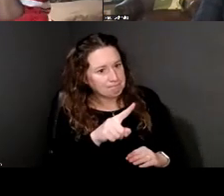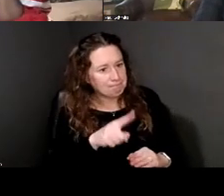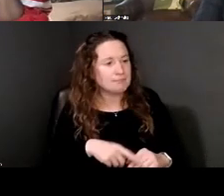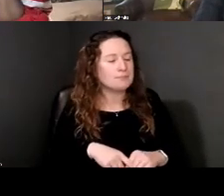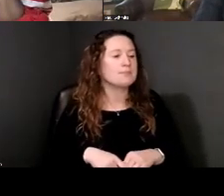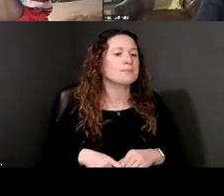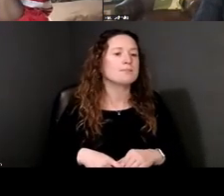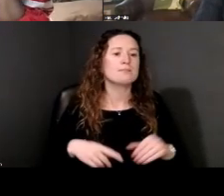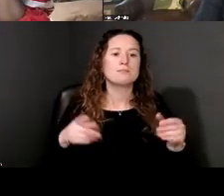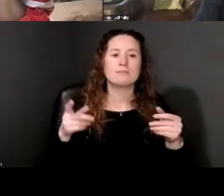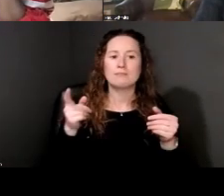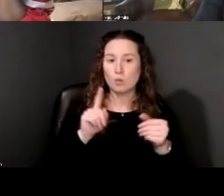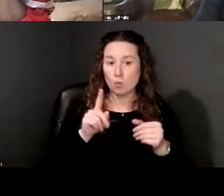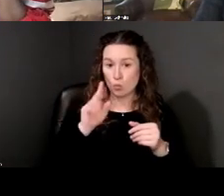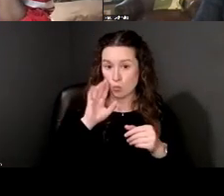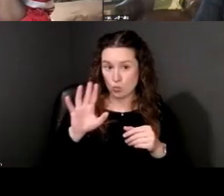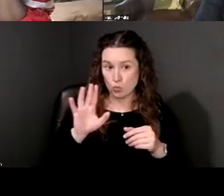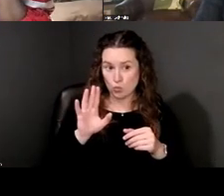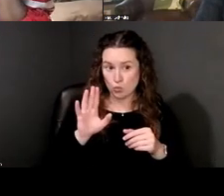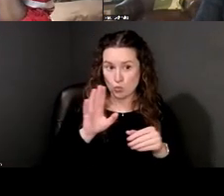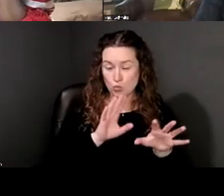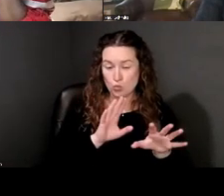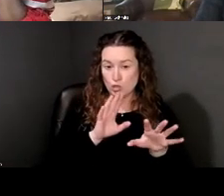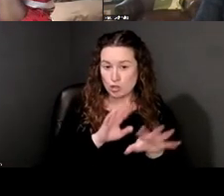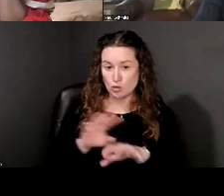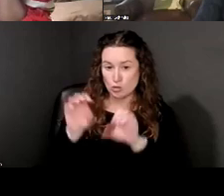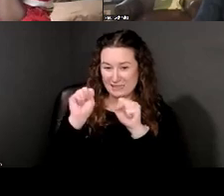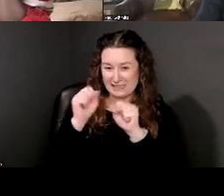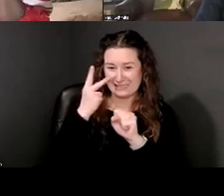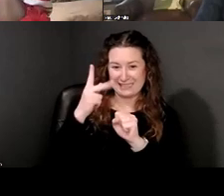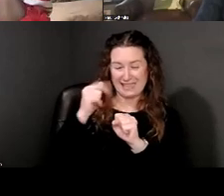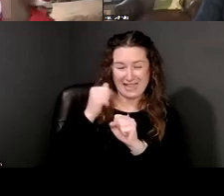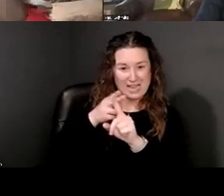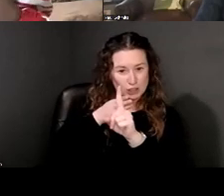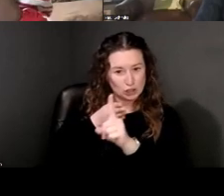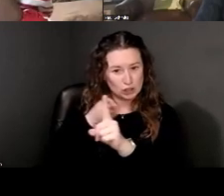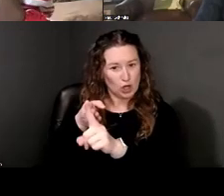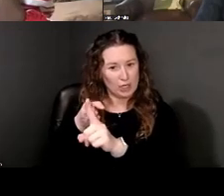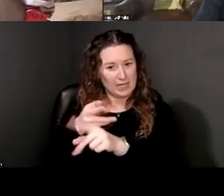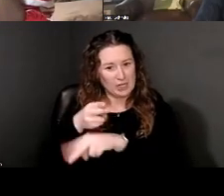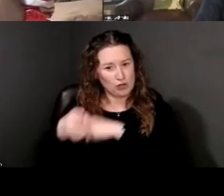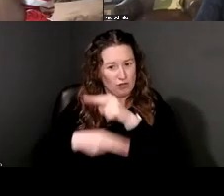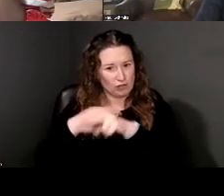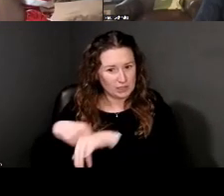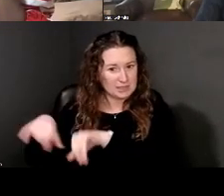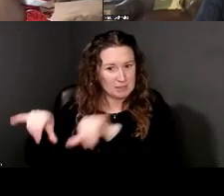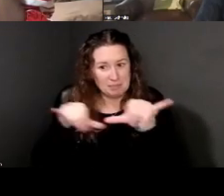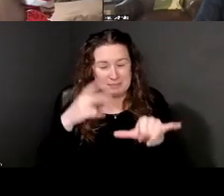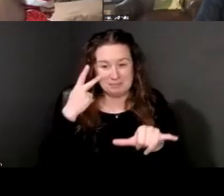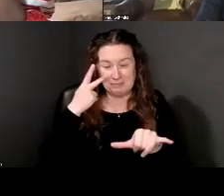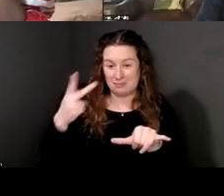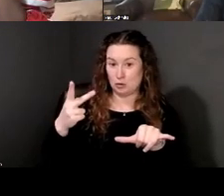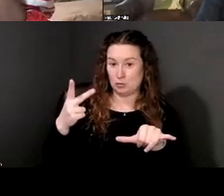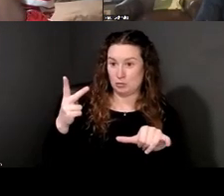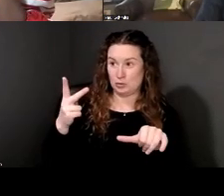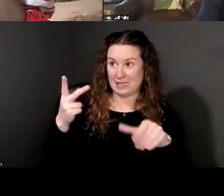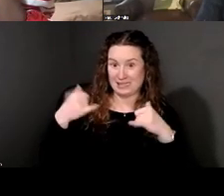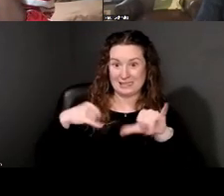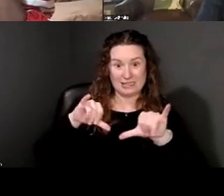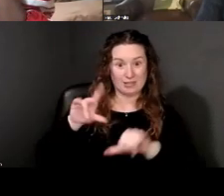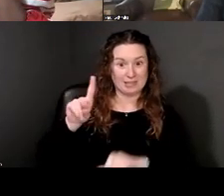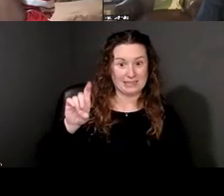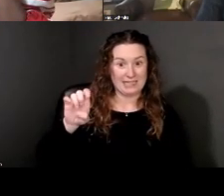take a targeted universal approach, still see this as equity or a DEI angle and push back on it or remove themselves from